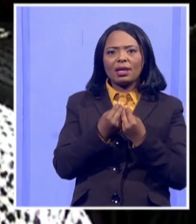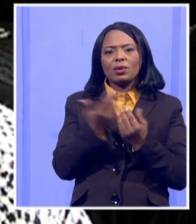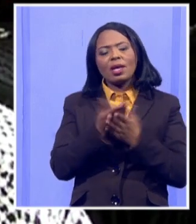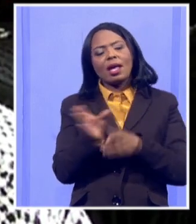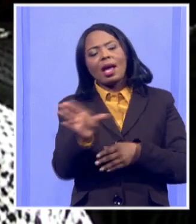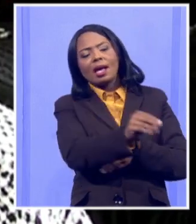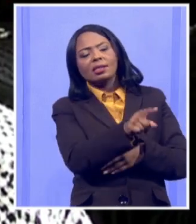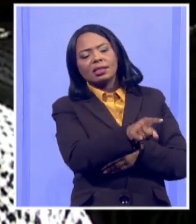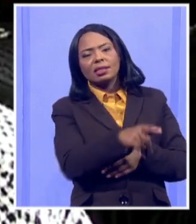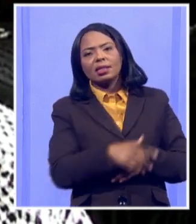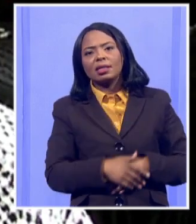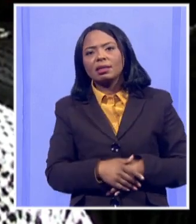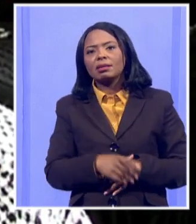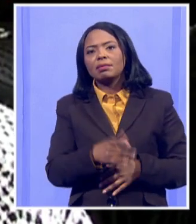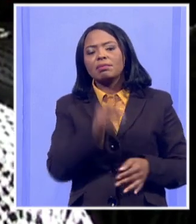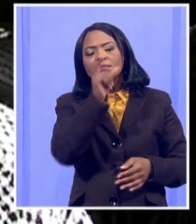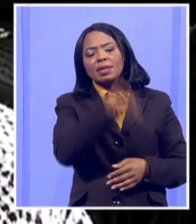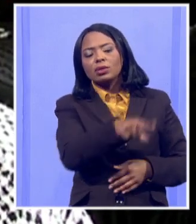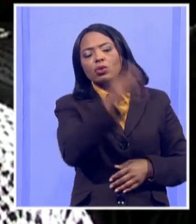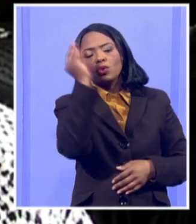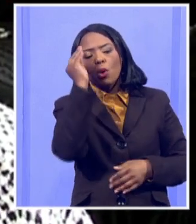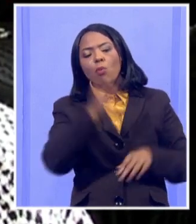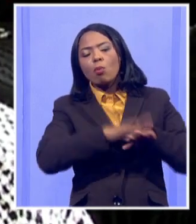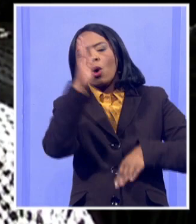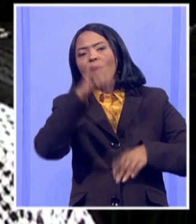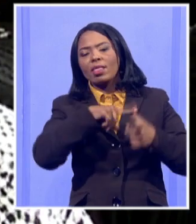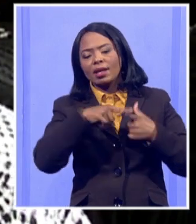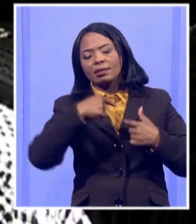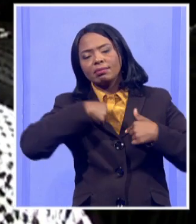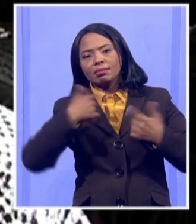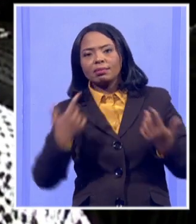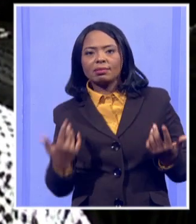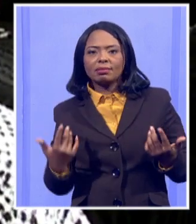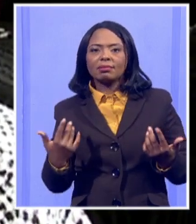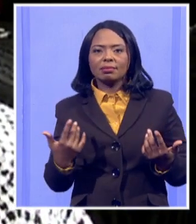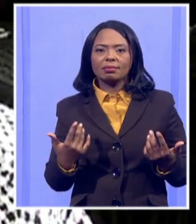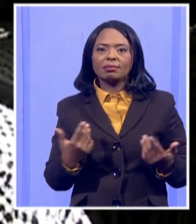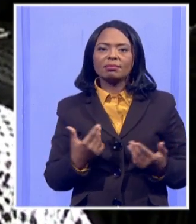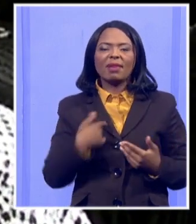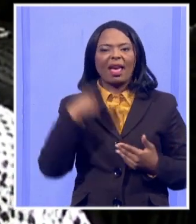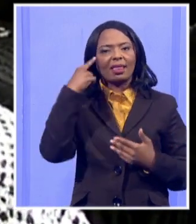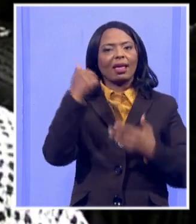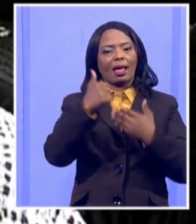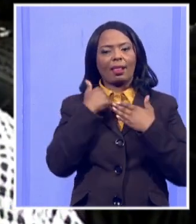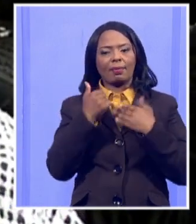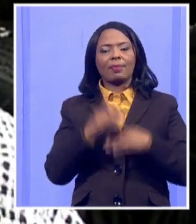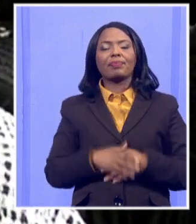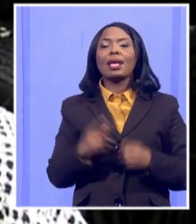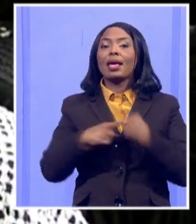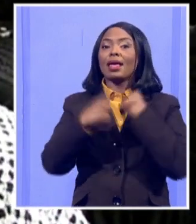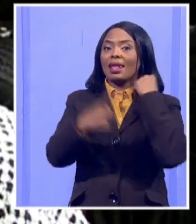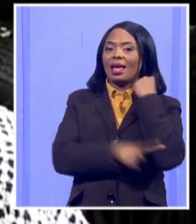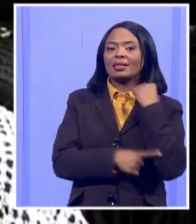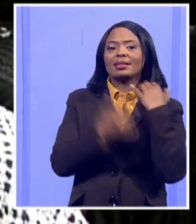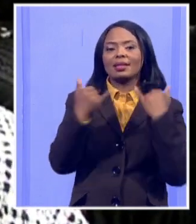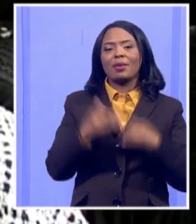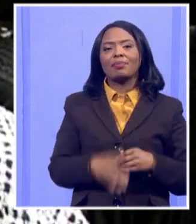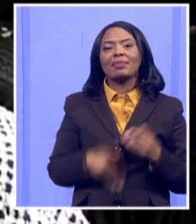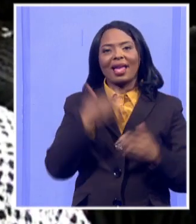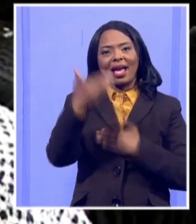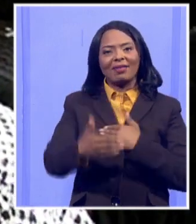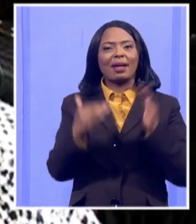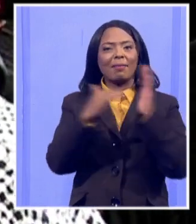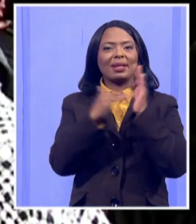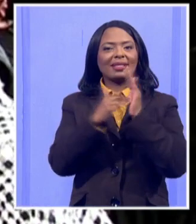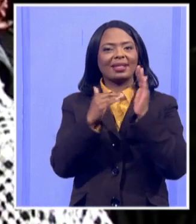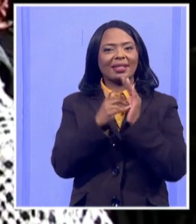there that knows more than you know. And then obviously lastly, beyond matric, Keisha, what would